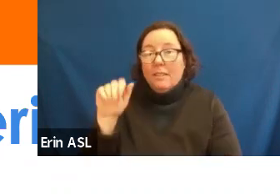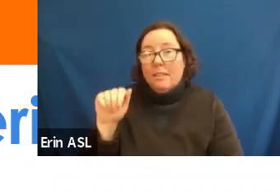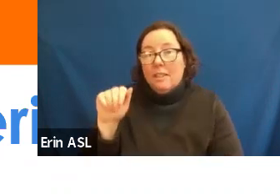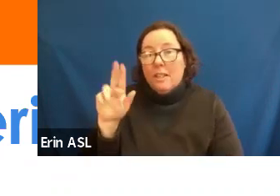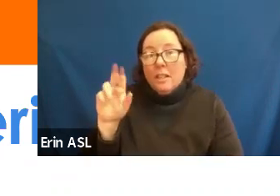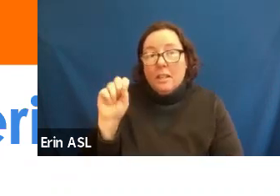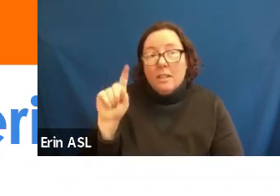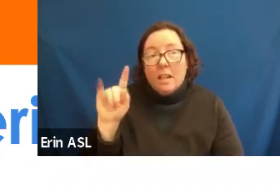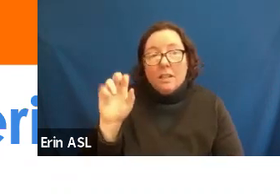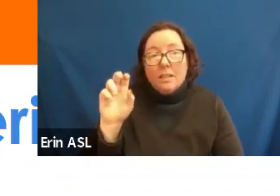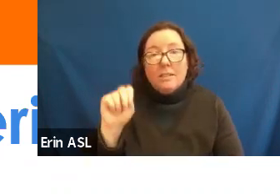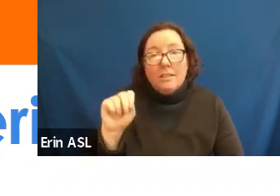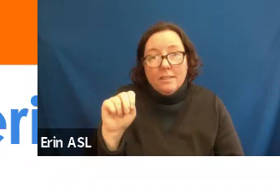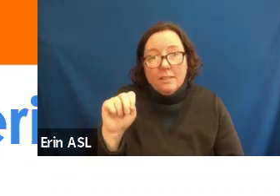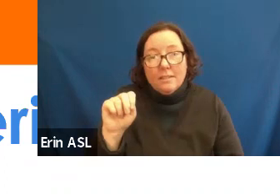is an